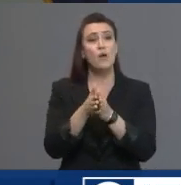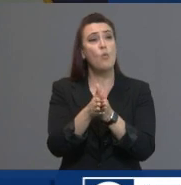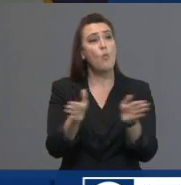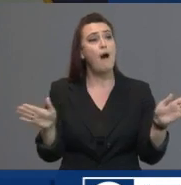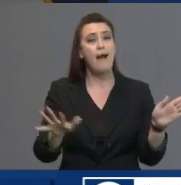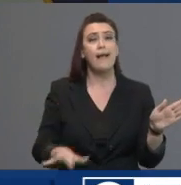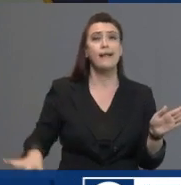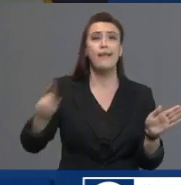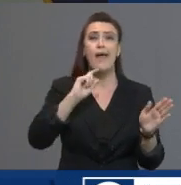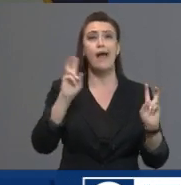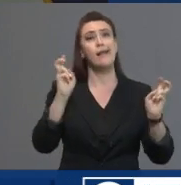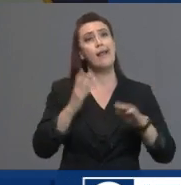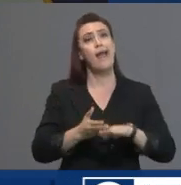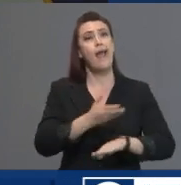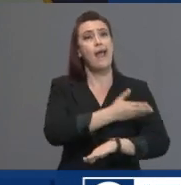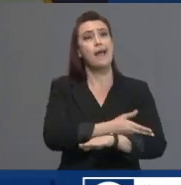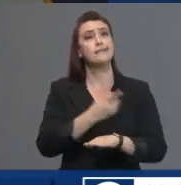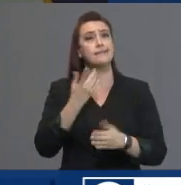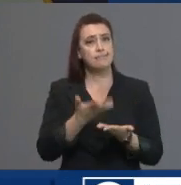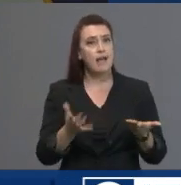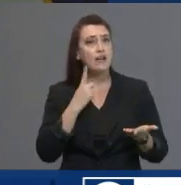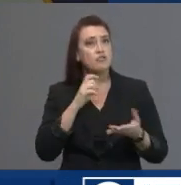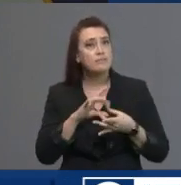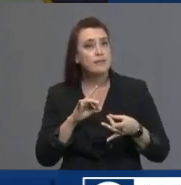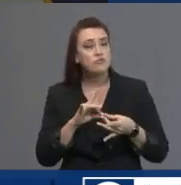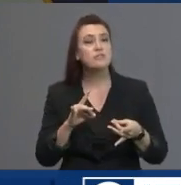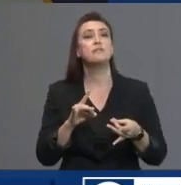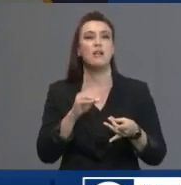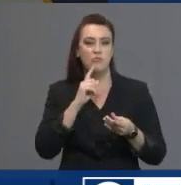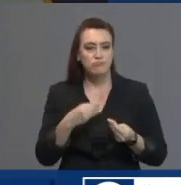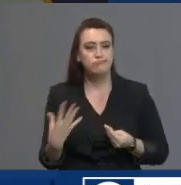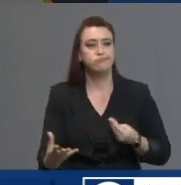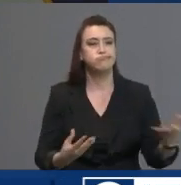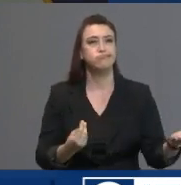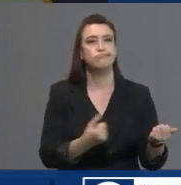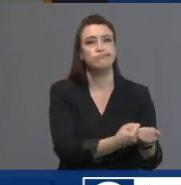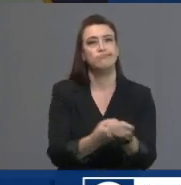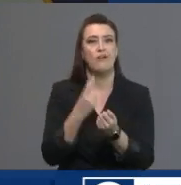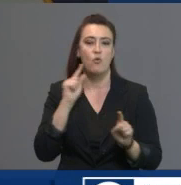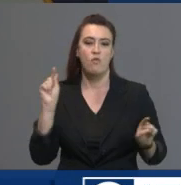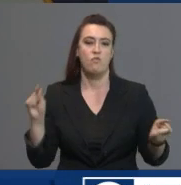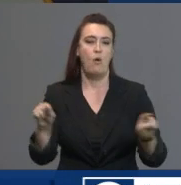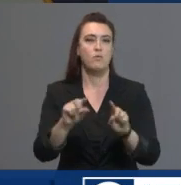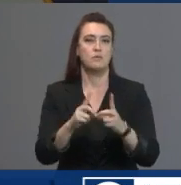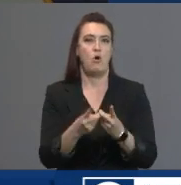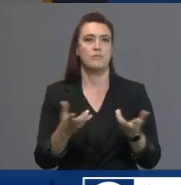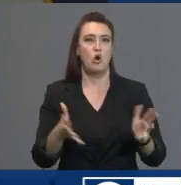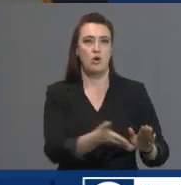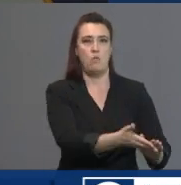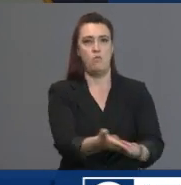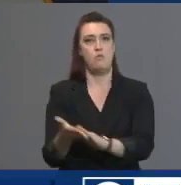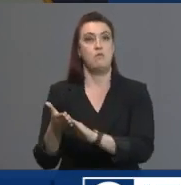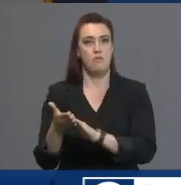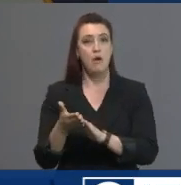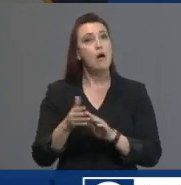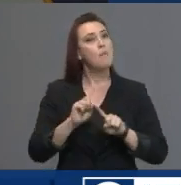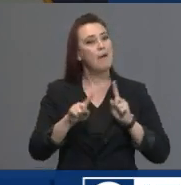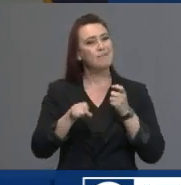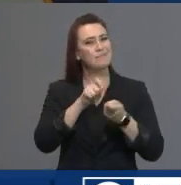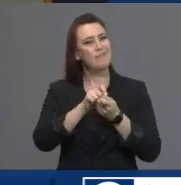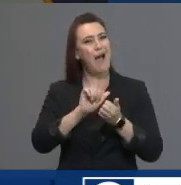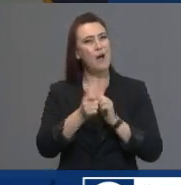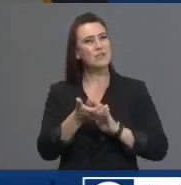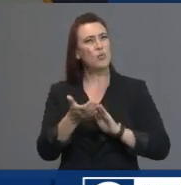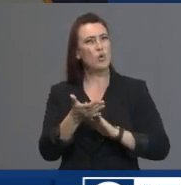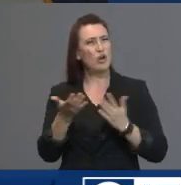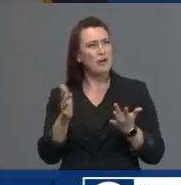going to be to provide additional resources to our local health departments for when they need them. But how does contact tracing work?